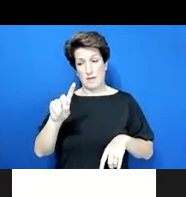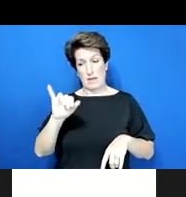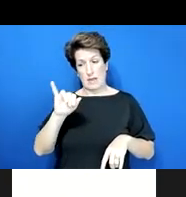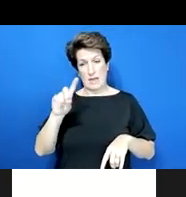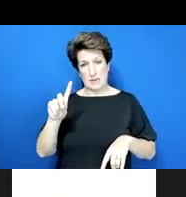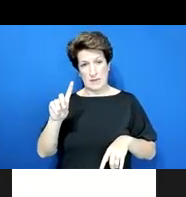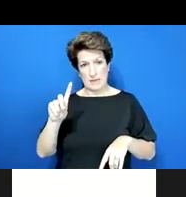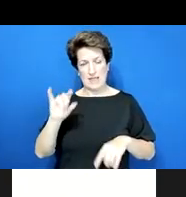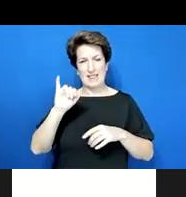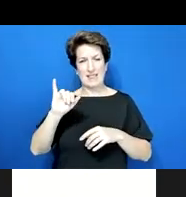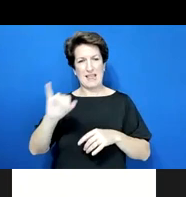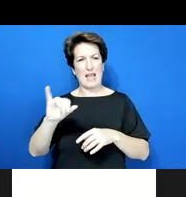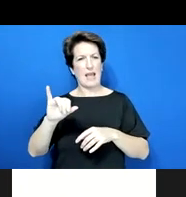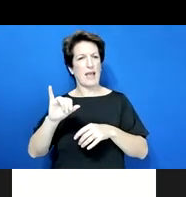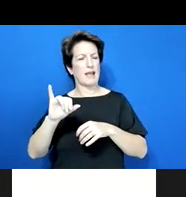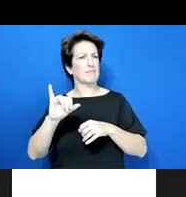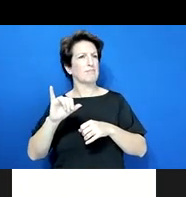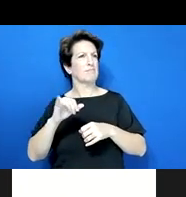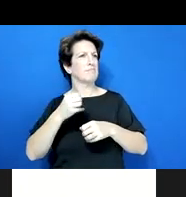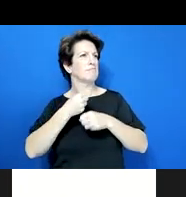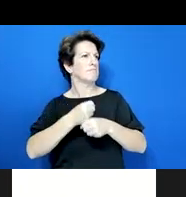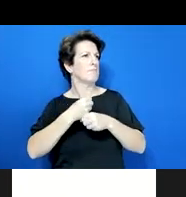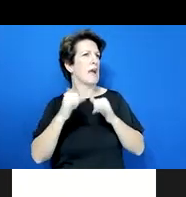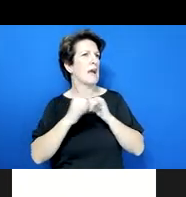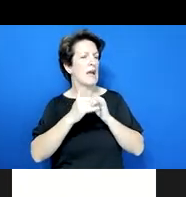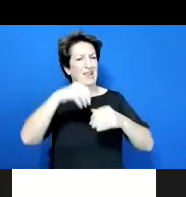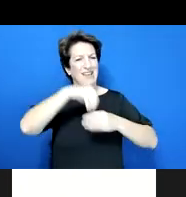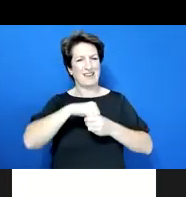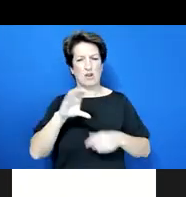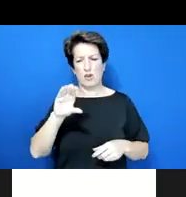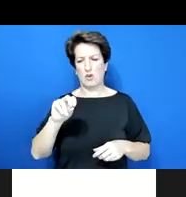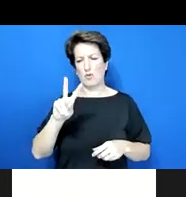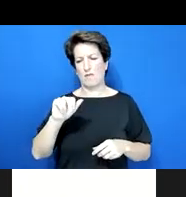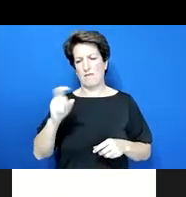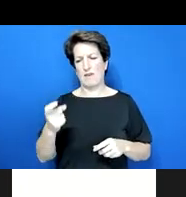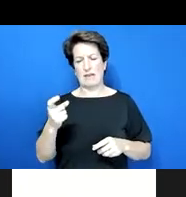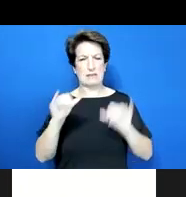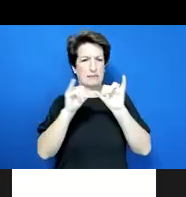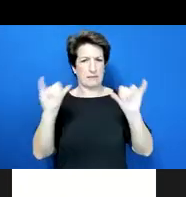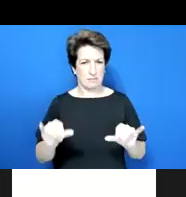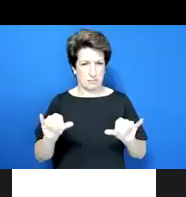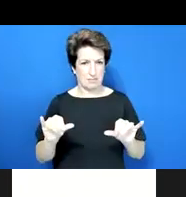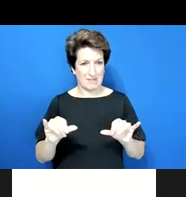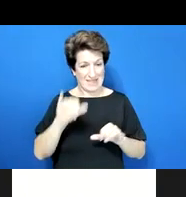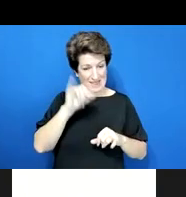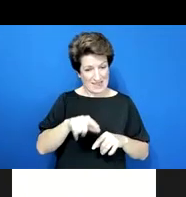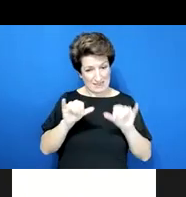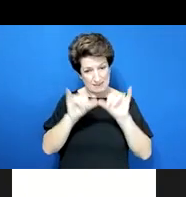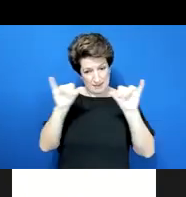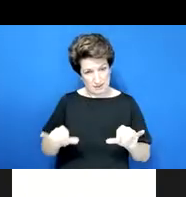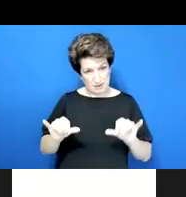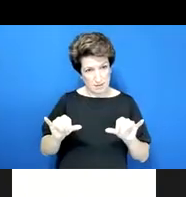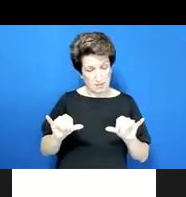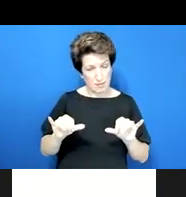the COVAX computer system, and everything we do in that we do through an agreement